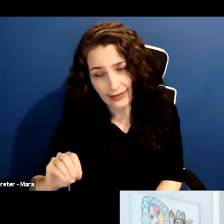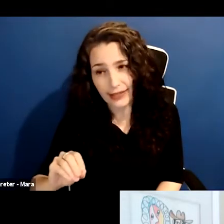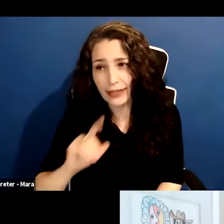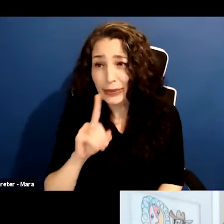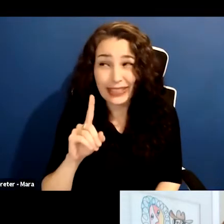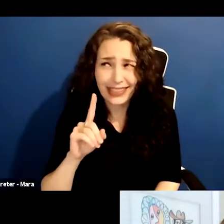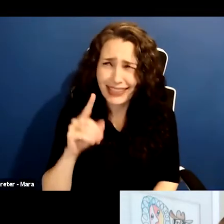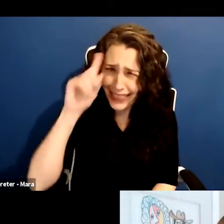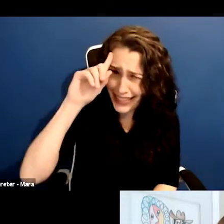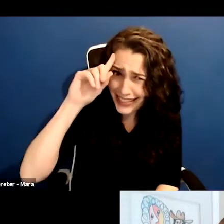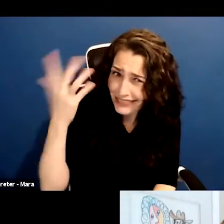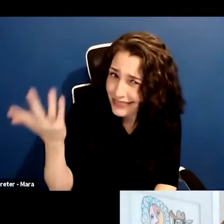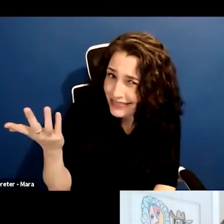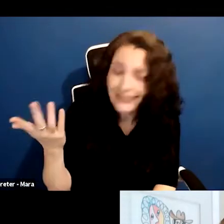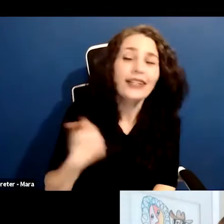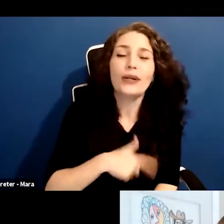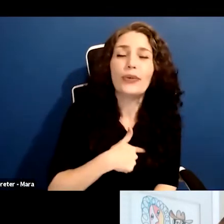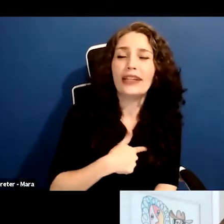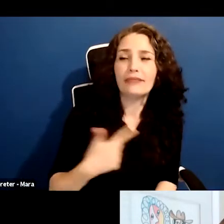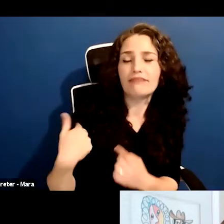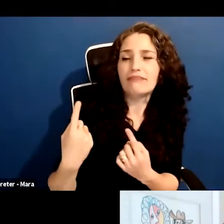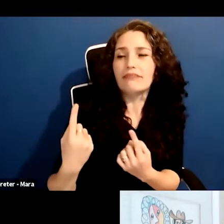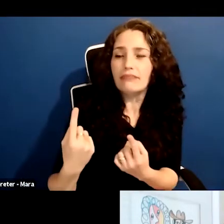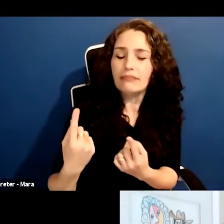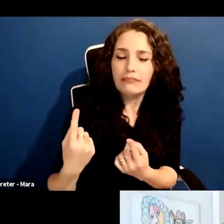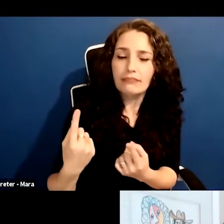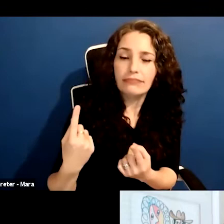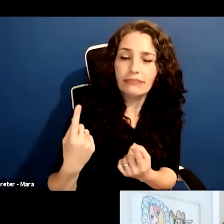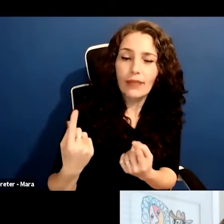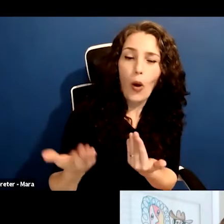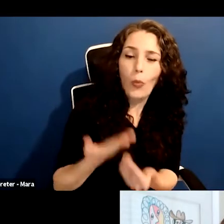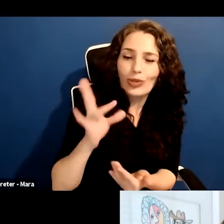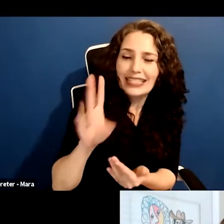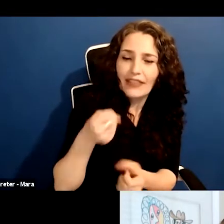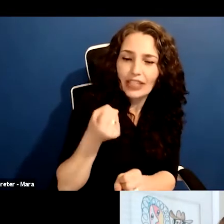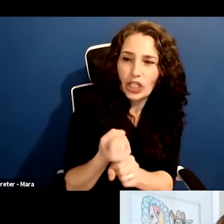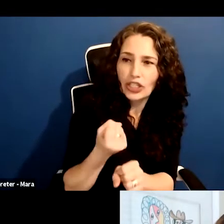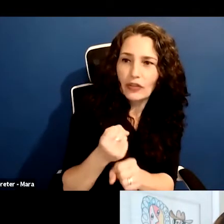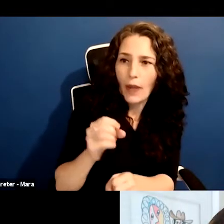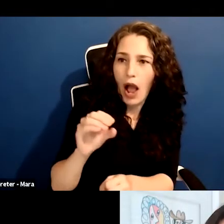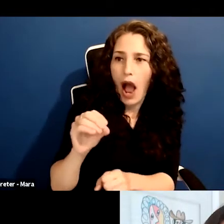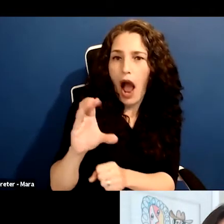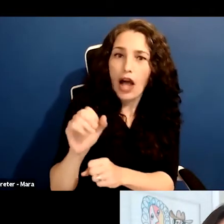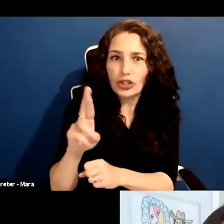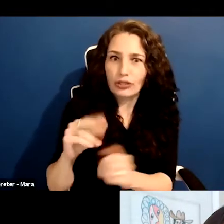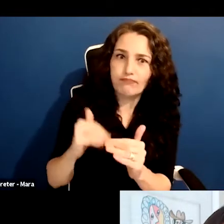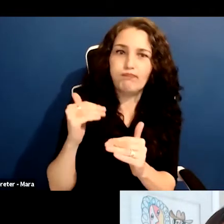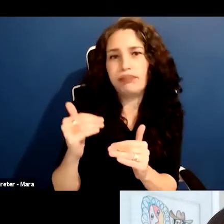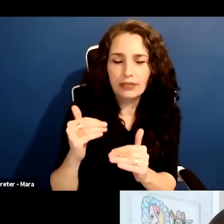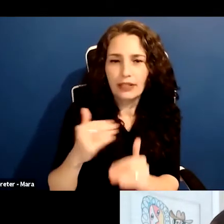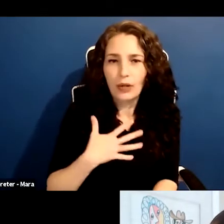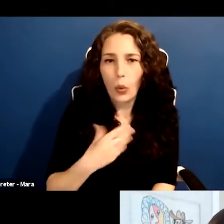to think that we are so far, I mean, we're, nearly 7 years from Oscars So White and from all of the movements in the